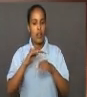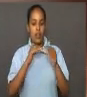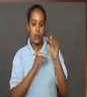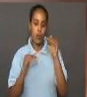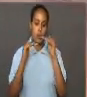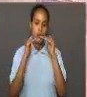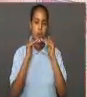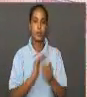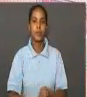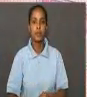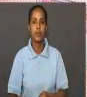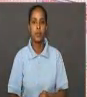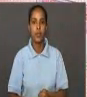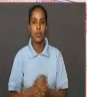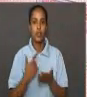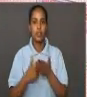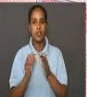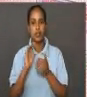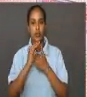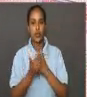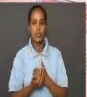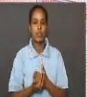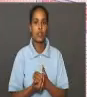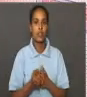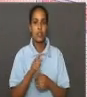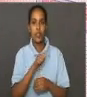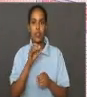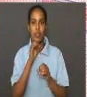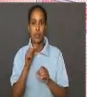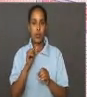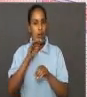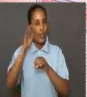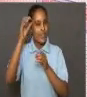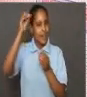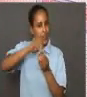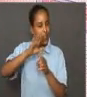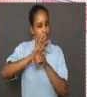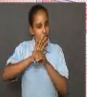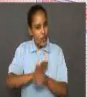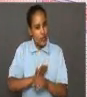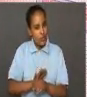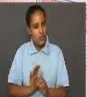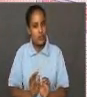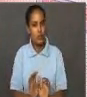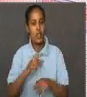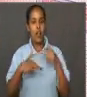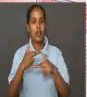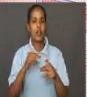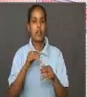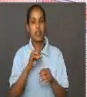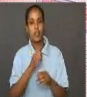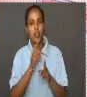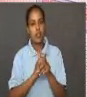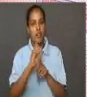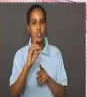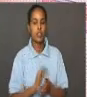equilibrium. In this situation, there is no driving force to push the reaction in either